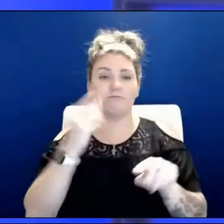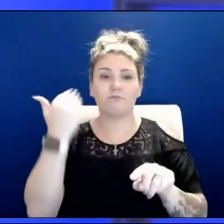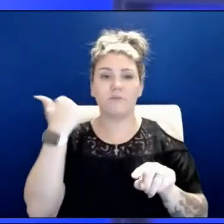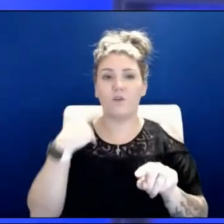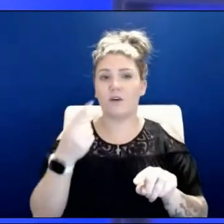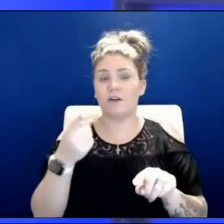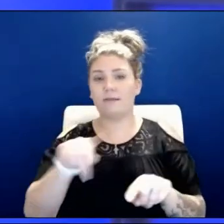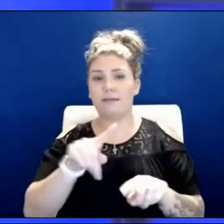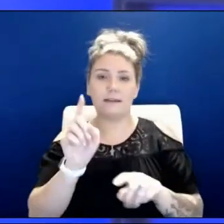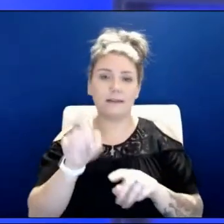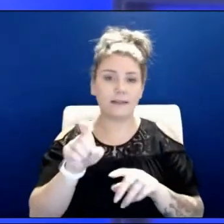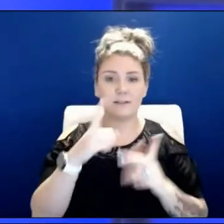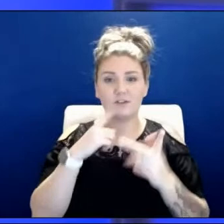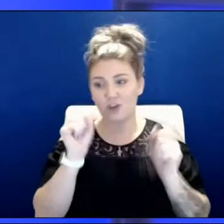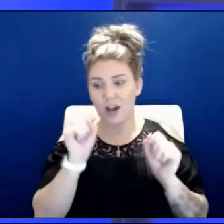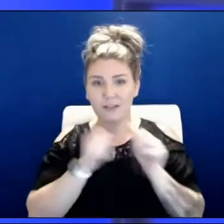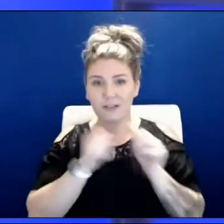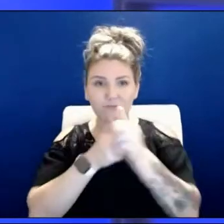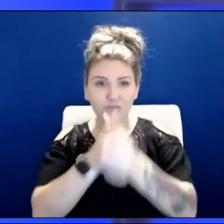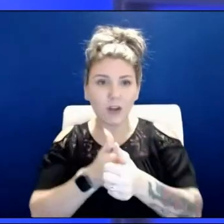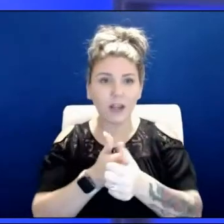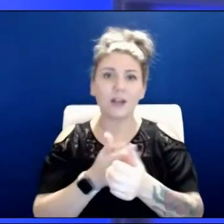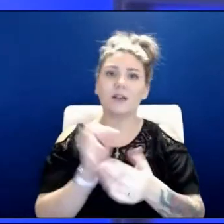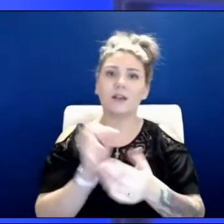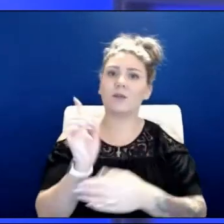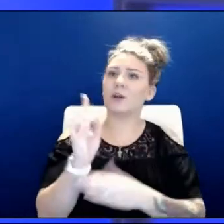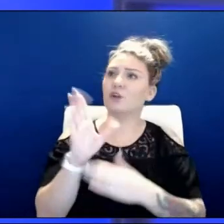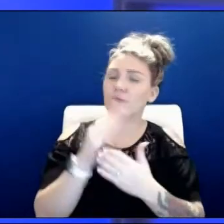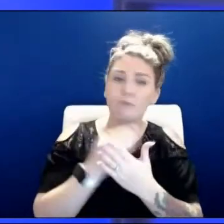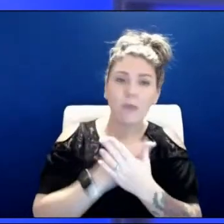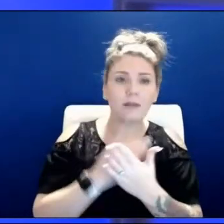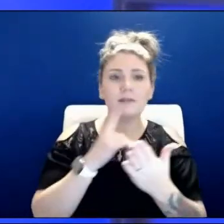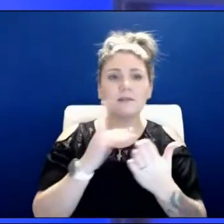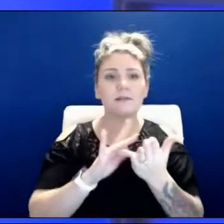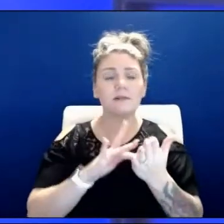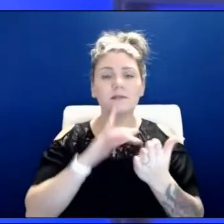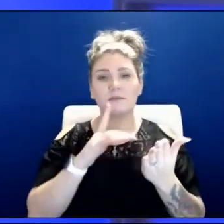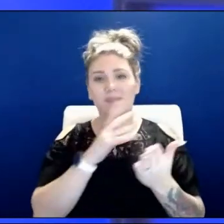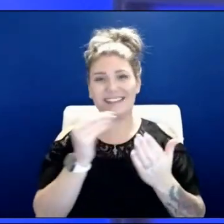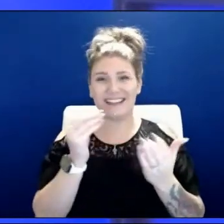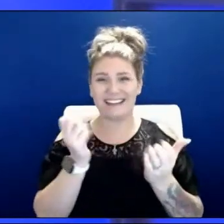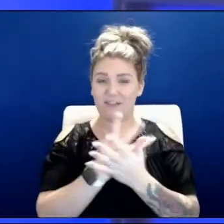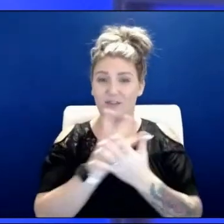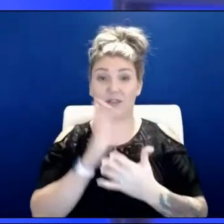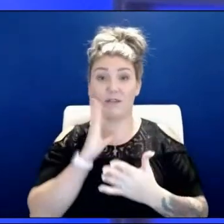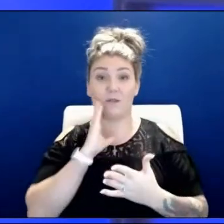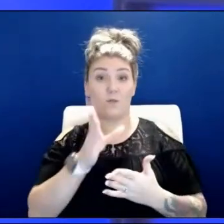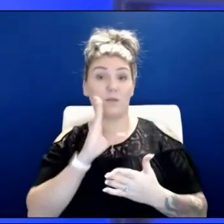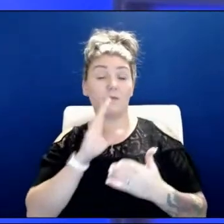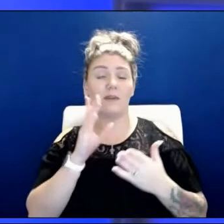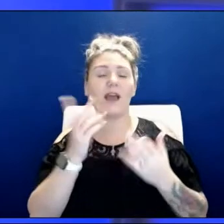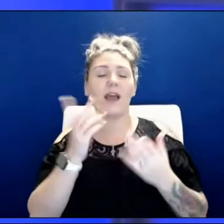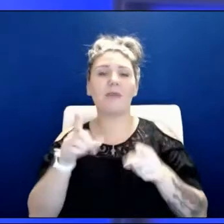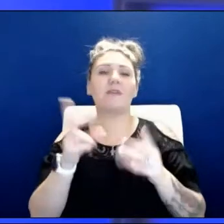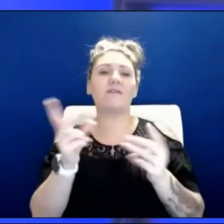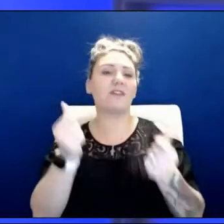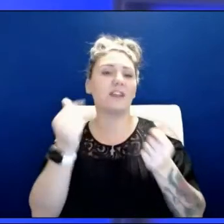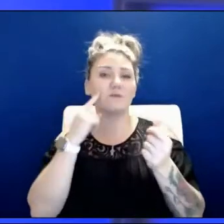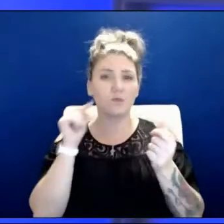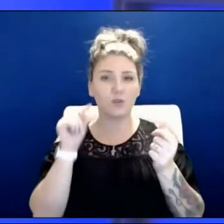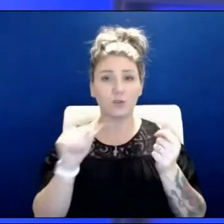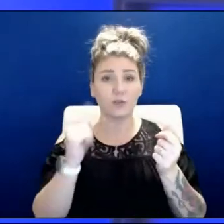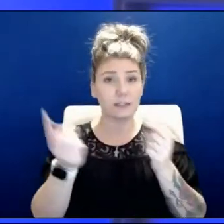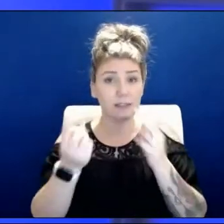try to track down where your medicines are, what you're on, all that sort of thing. That's going to make it happen a lot quicker for you. So that's something that you